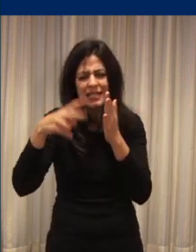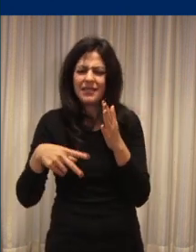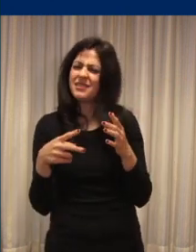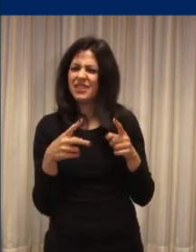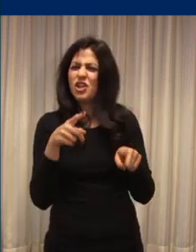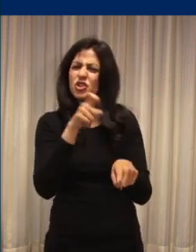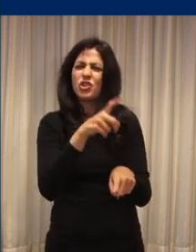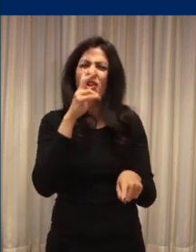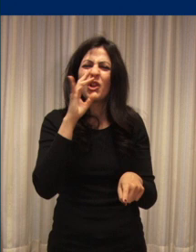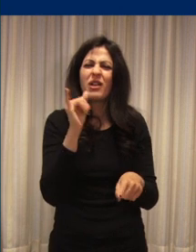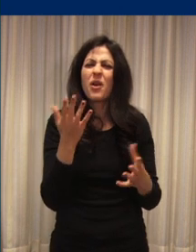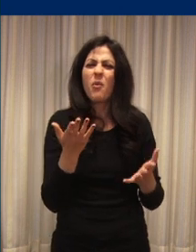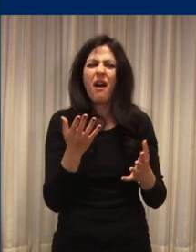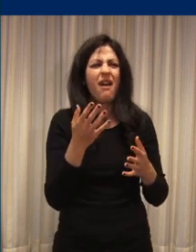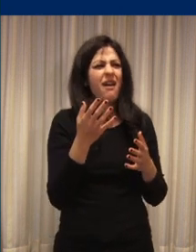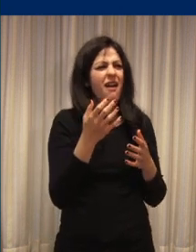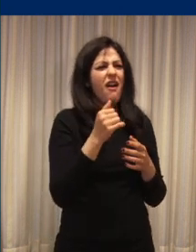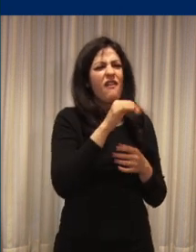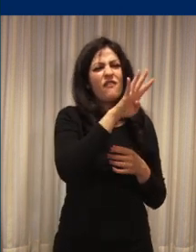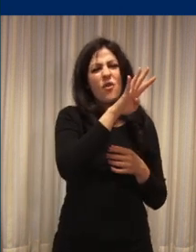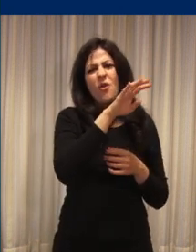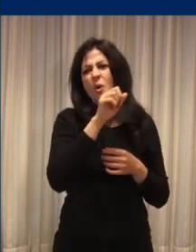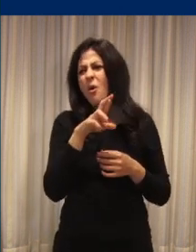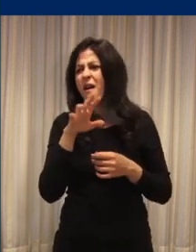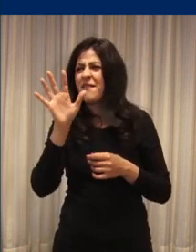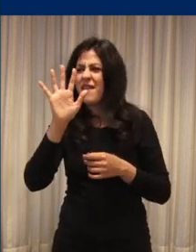the 4 or 5 high-growth